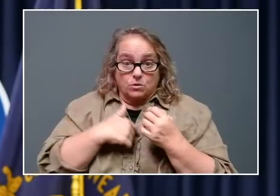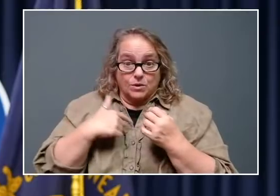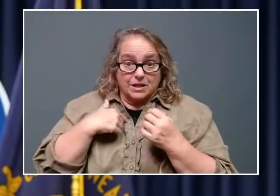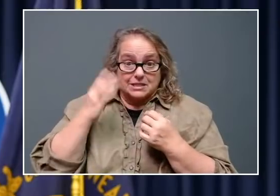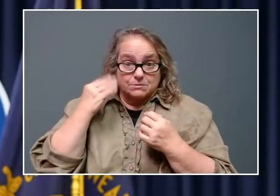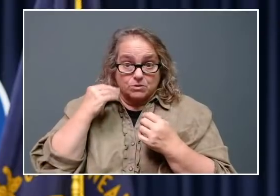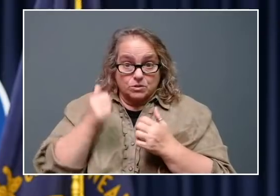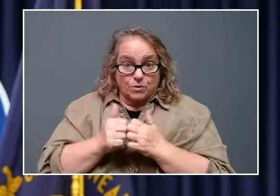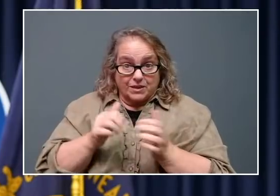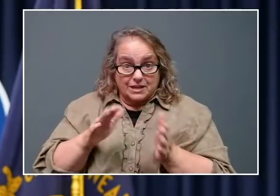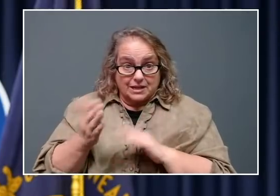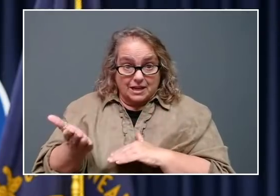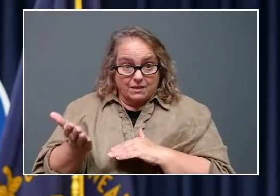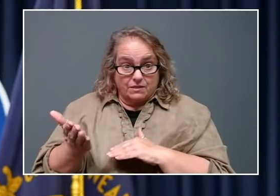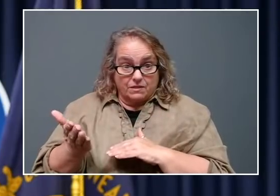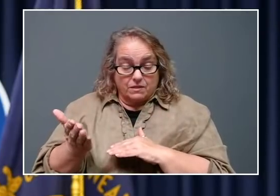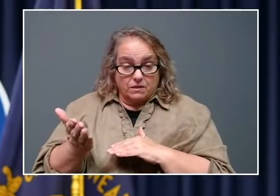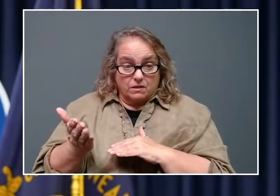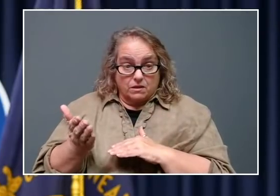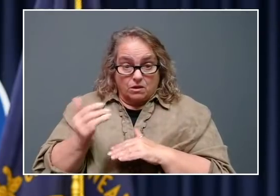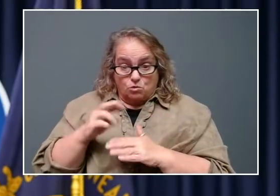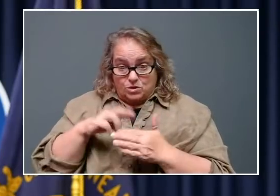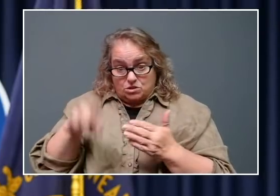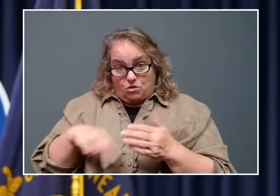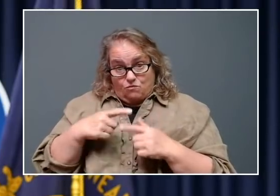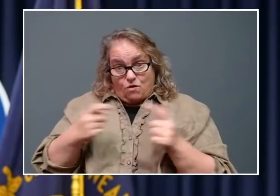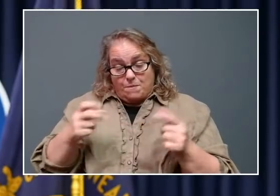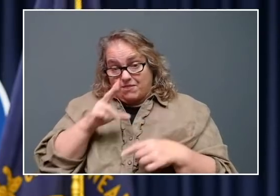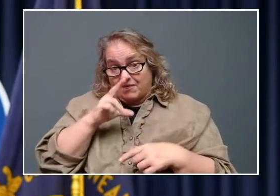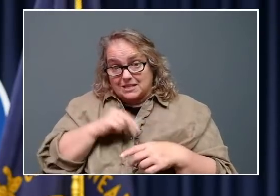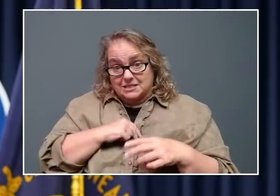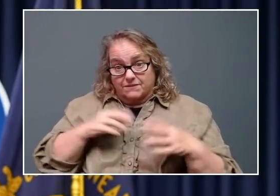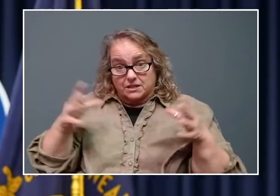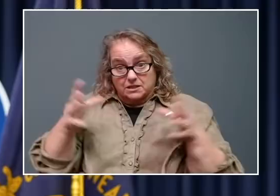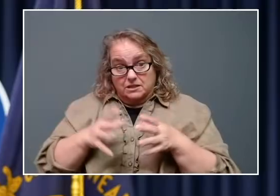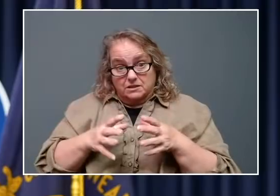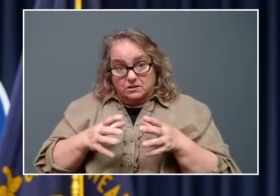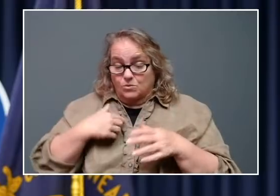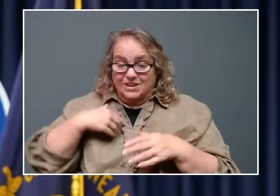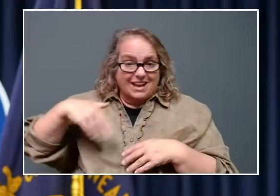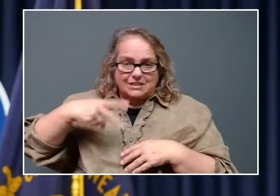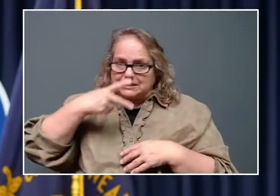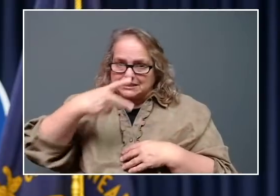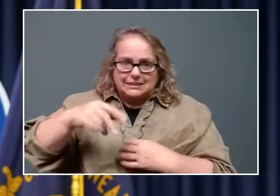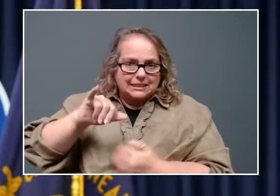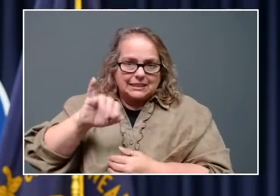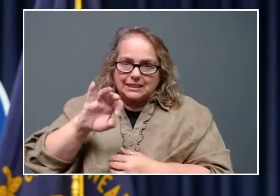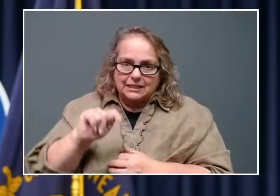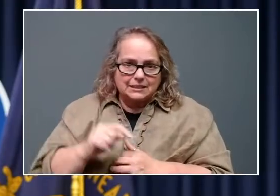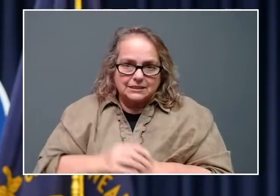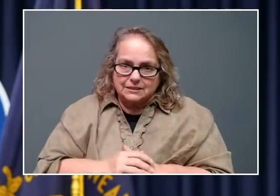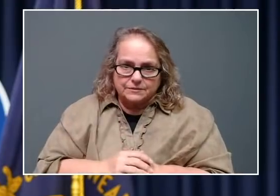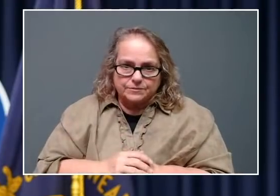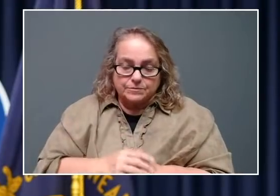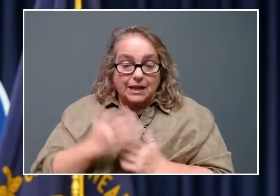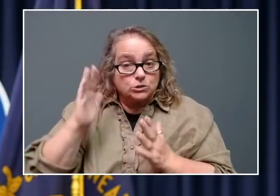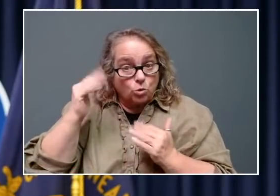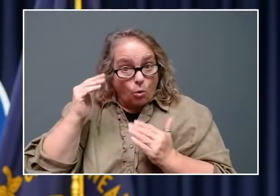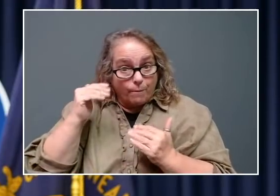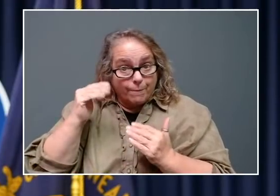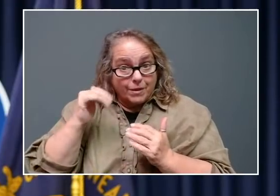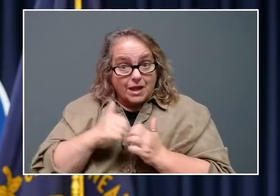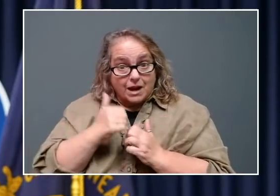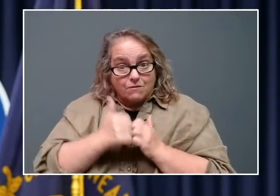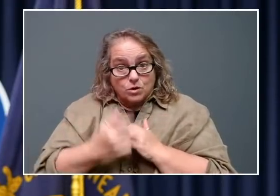death-wise that results from the Thanksgiving Day period, we haven't even seen yet. Let's hope that everybody was